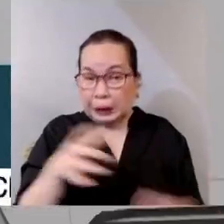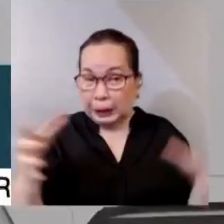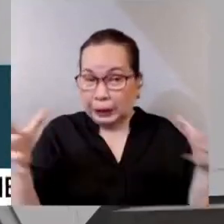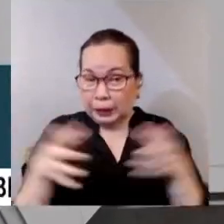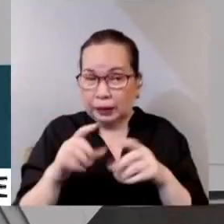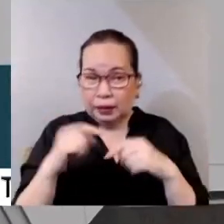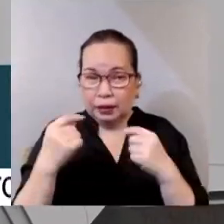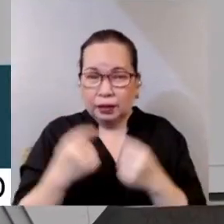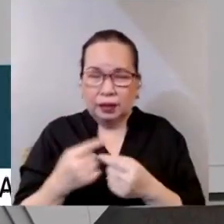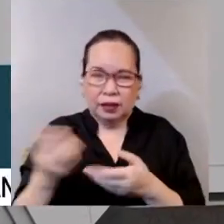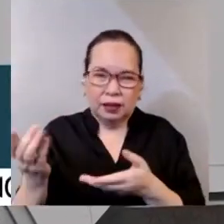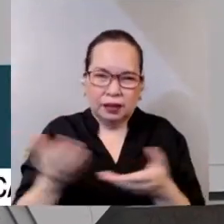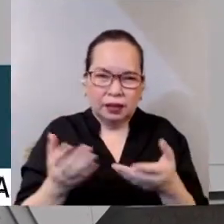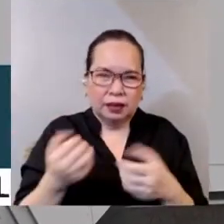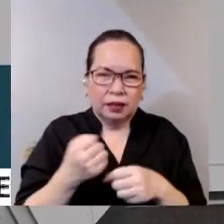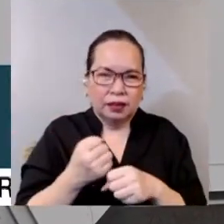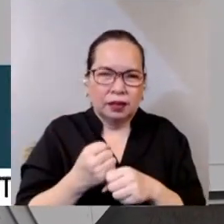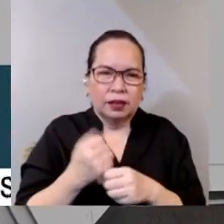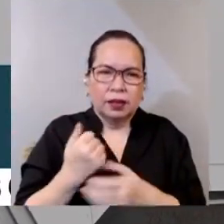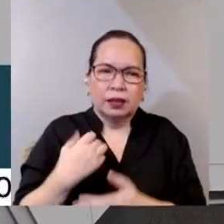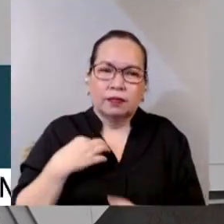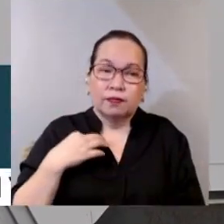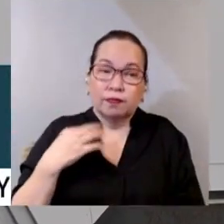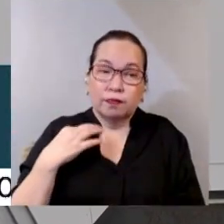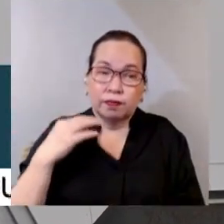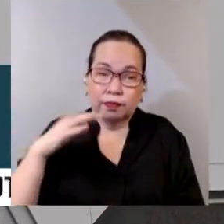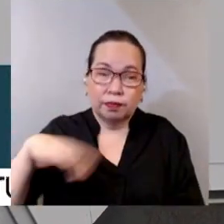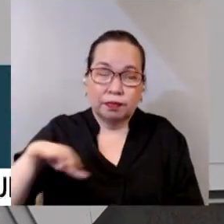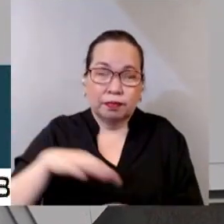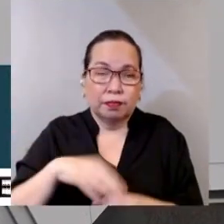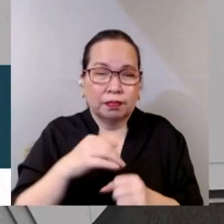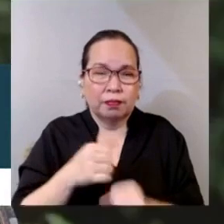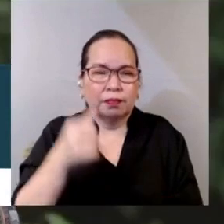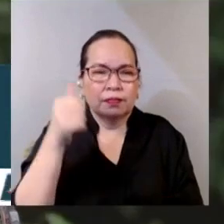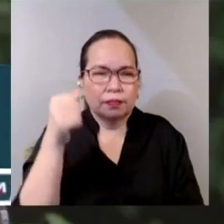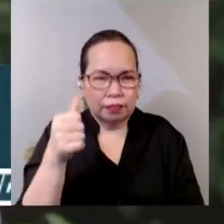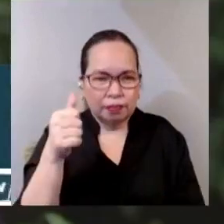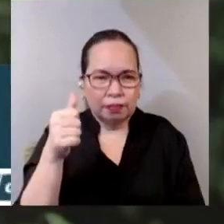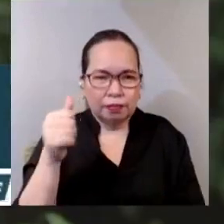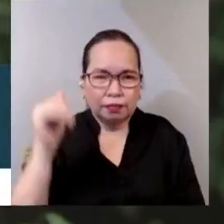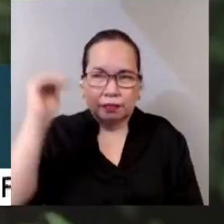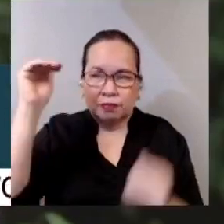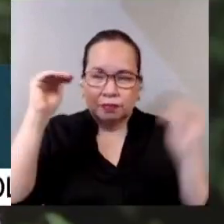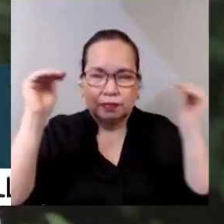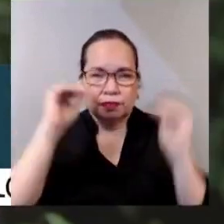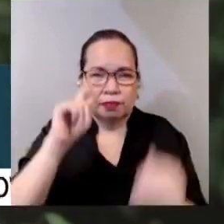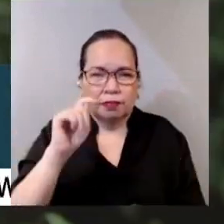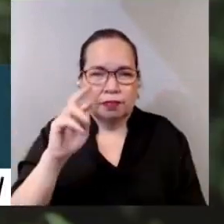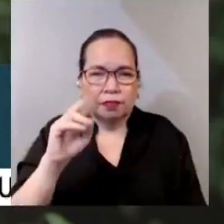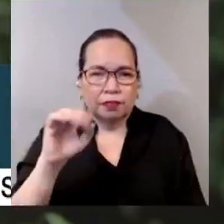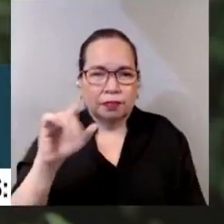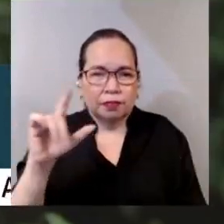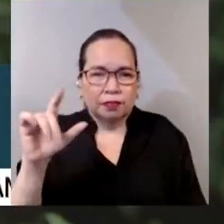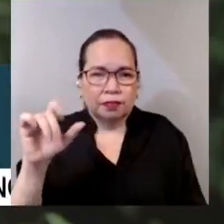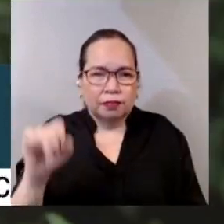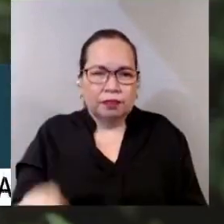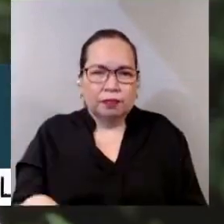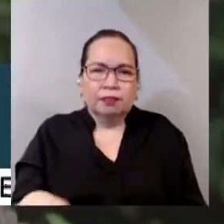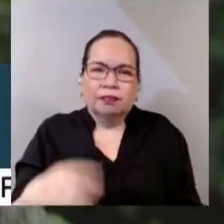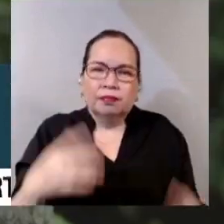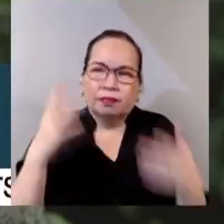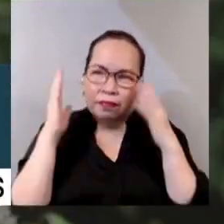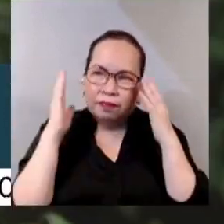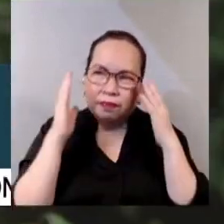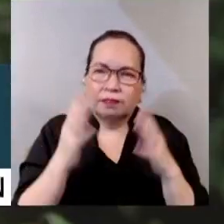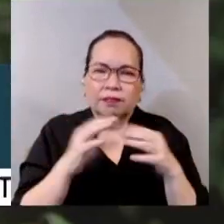Dambo, with the help of local volunteers, has built 10 giant wooden trolls. The Way of the Bird King is a fairy tale.